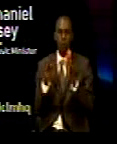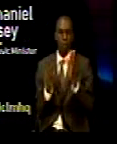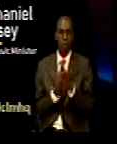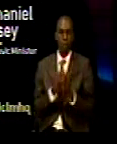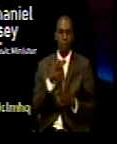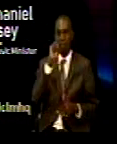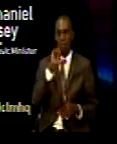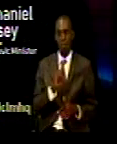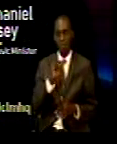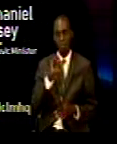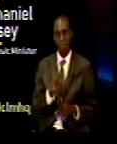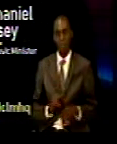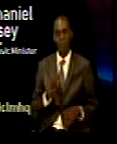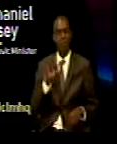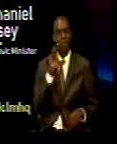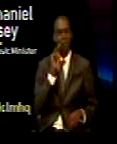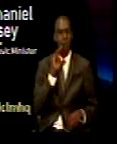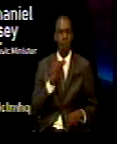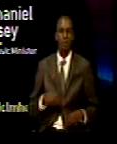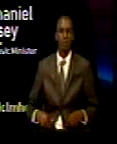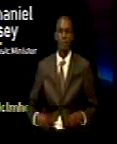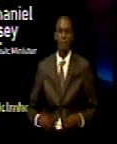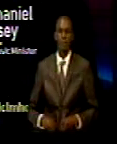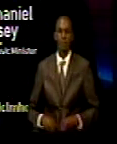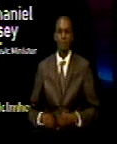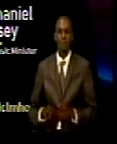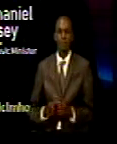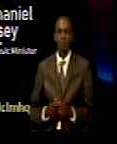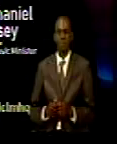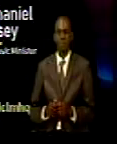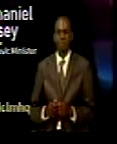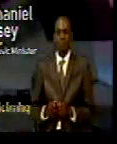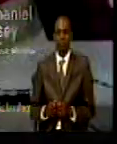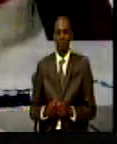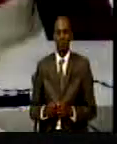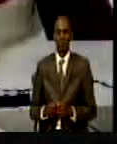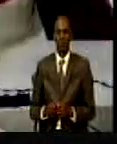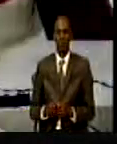State live. Live.